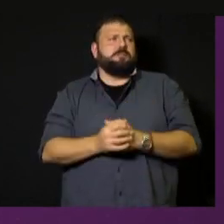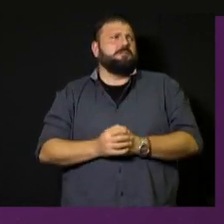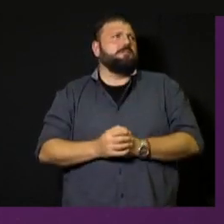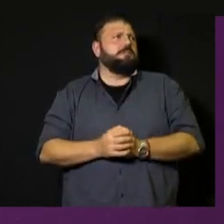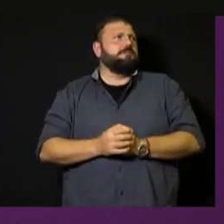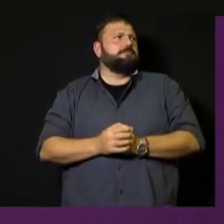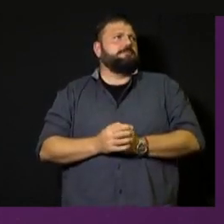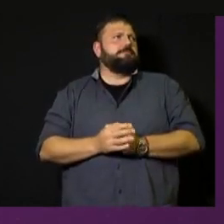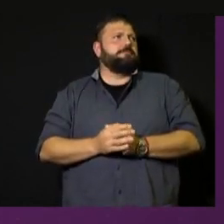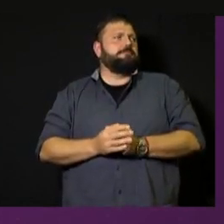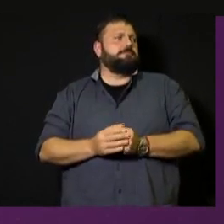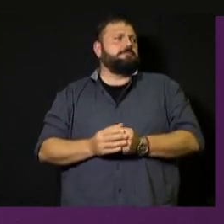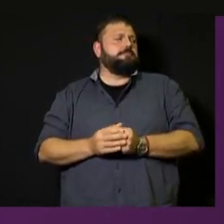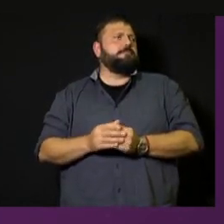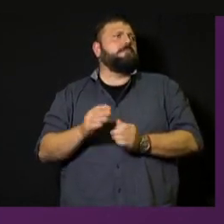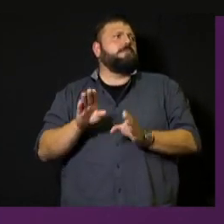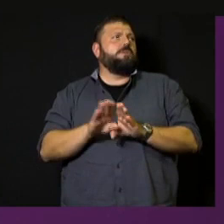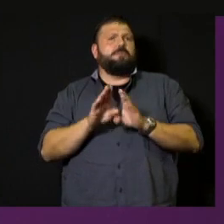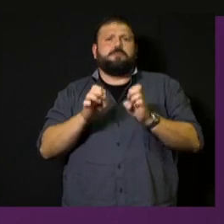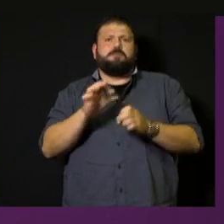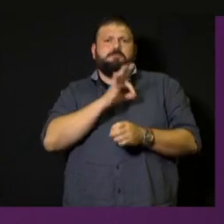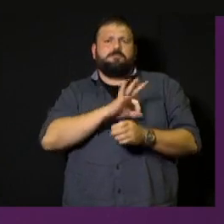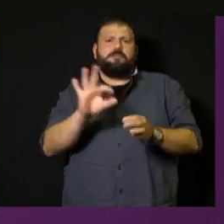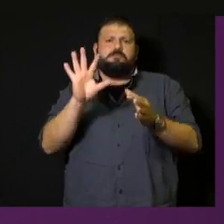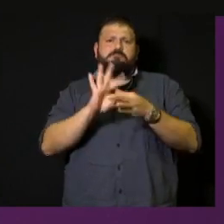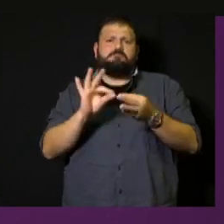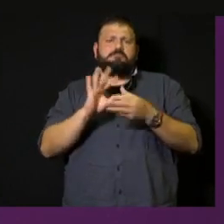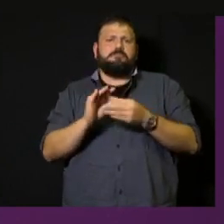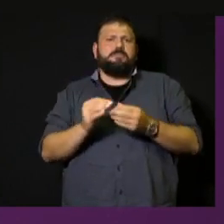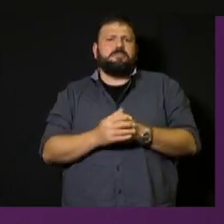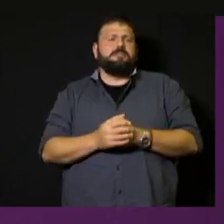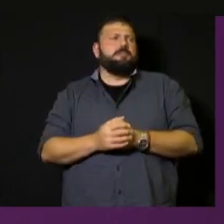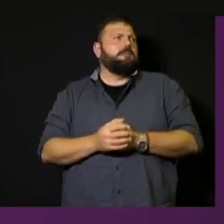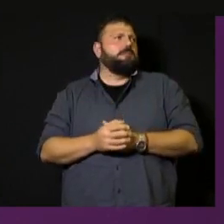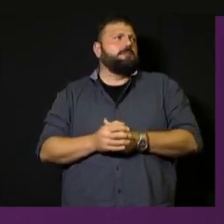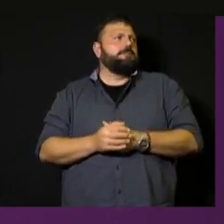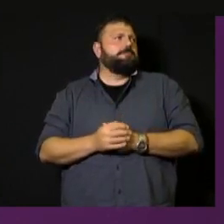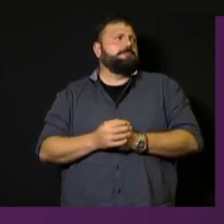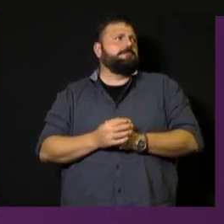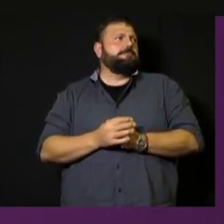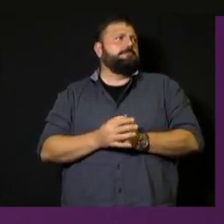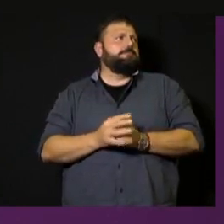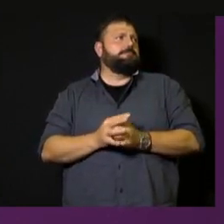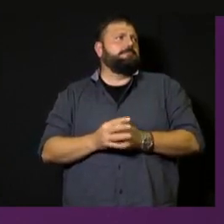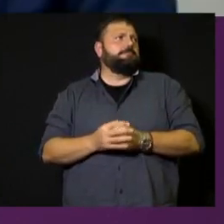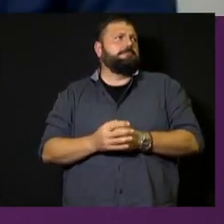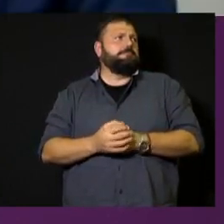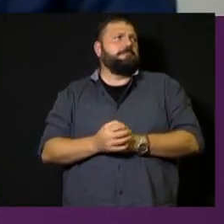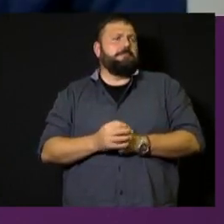are you doing? Very quickly, tell the people who is Welfrem Amaris.